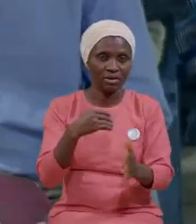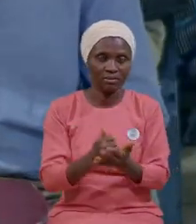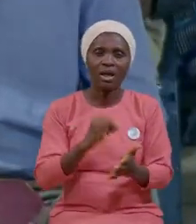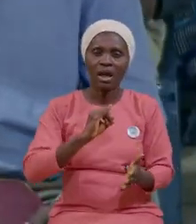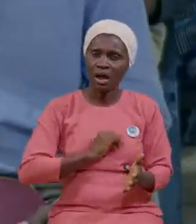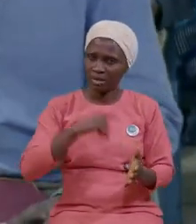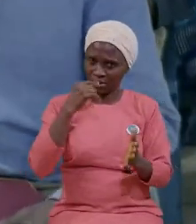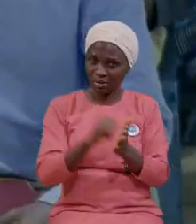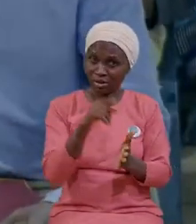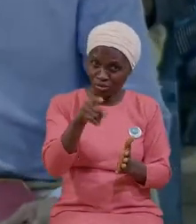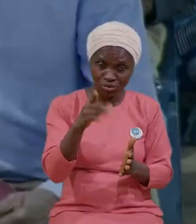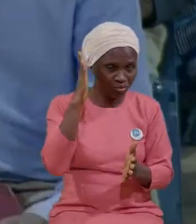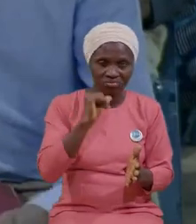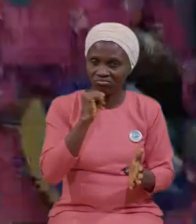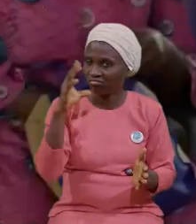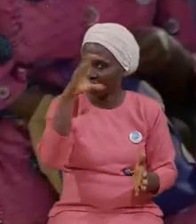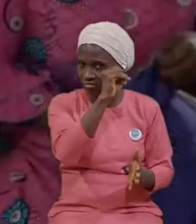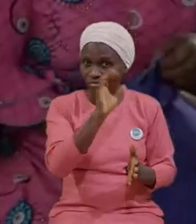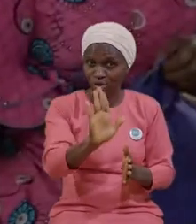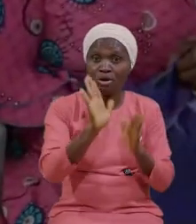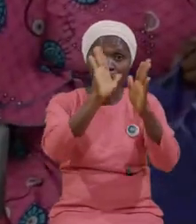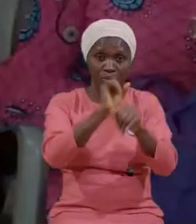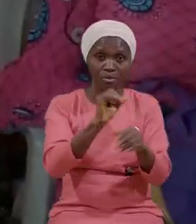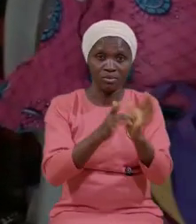you will not miss your miracle.